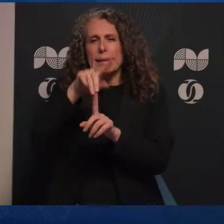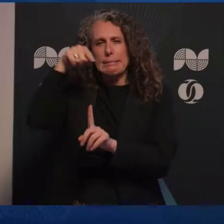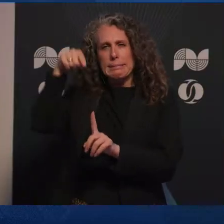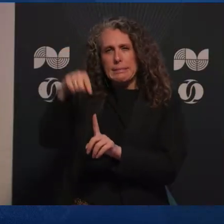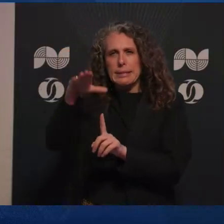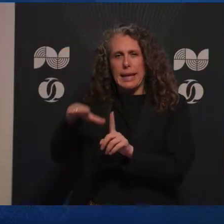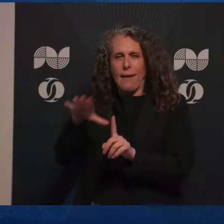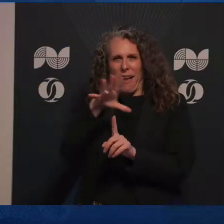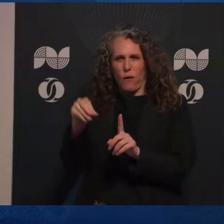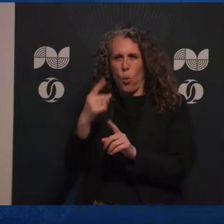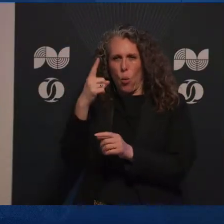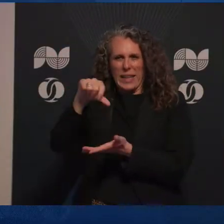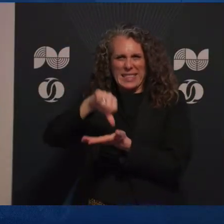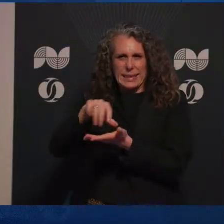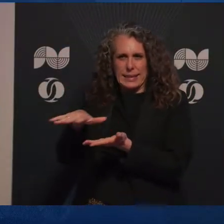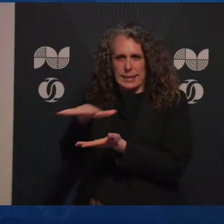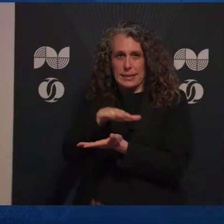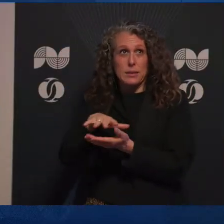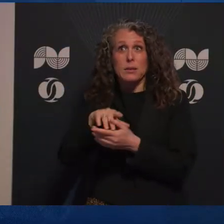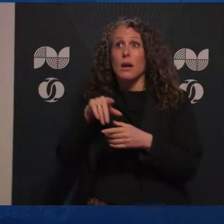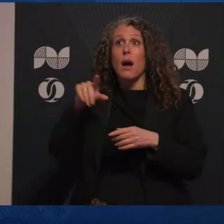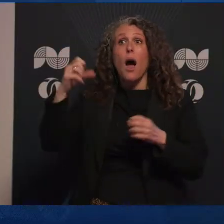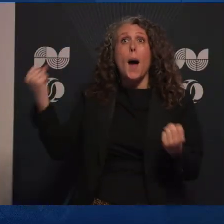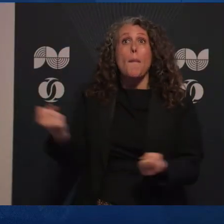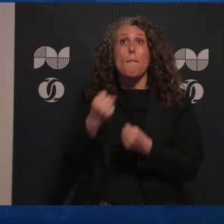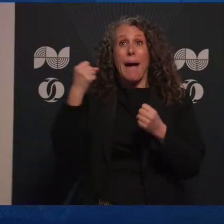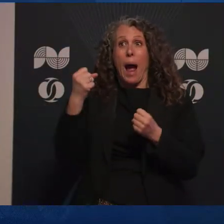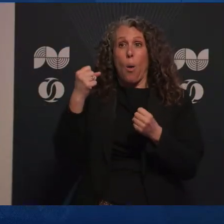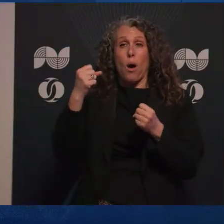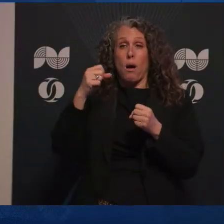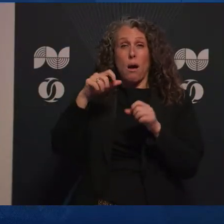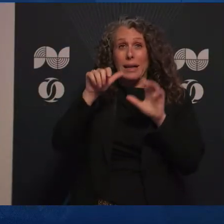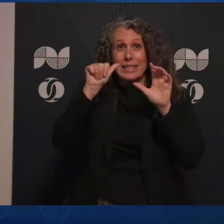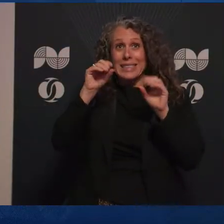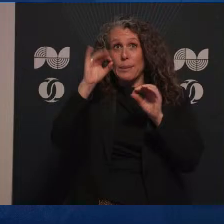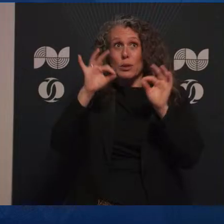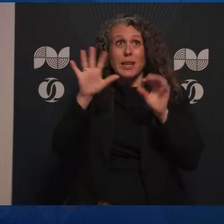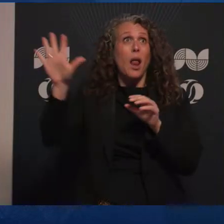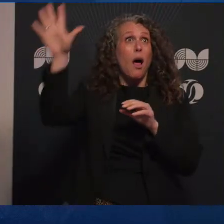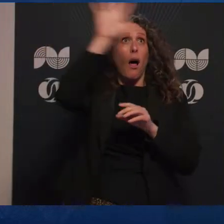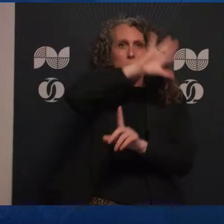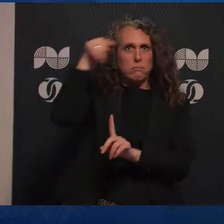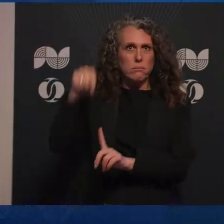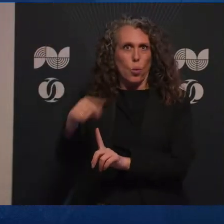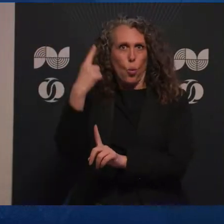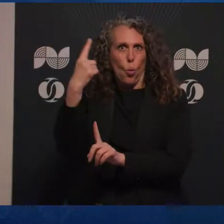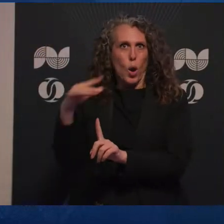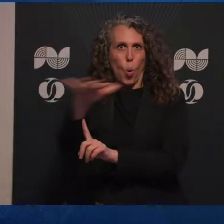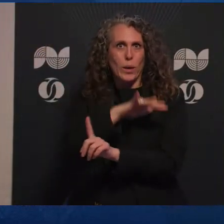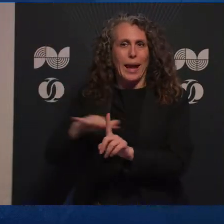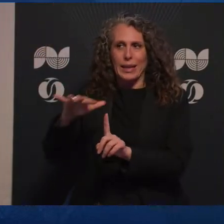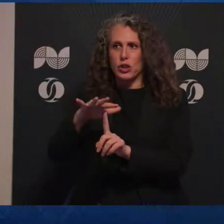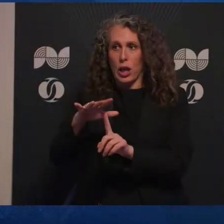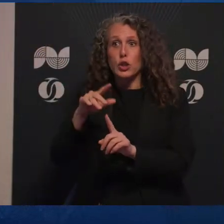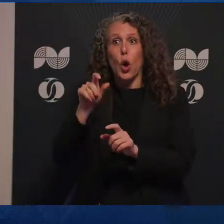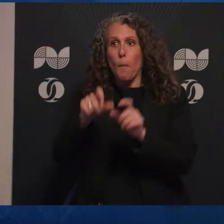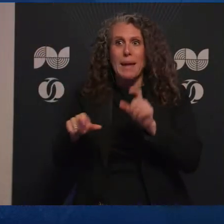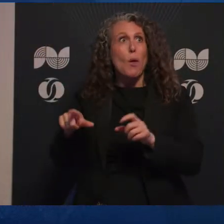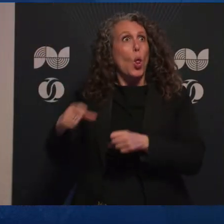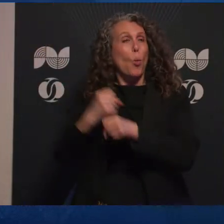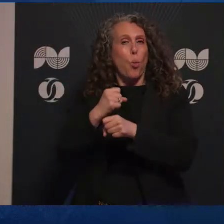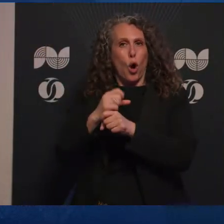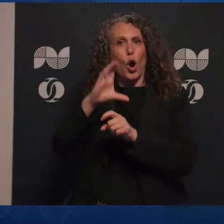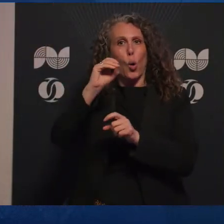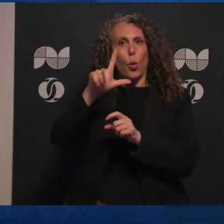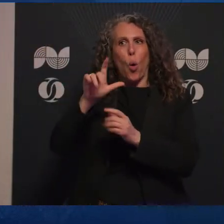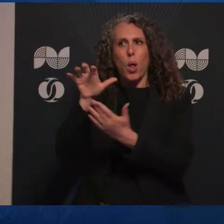Almost 60-70% of all of our power stations are in this province. Most of the workers are dependent on the coal mining industry. So the coal mines,